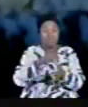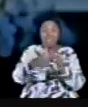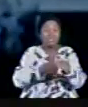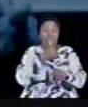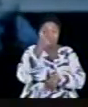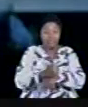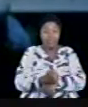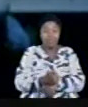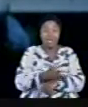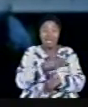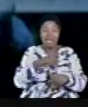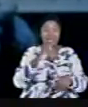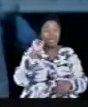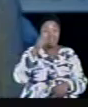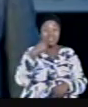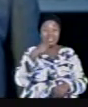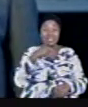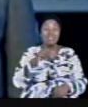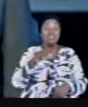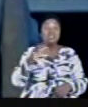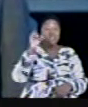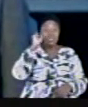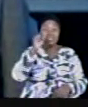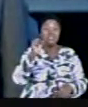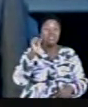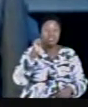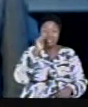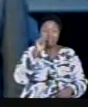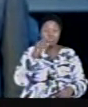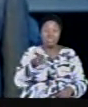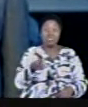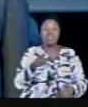had only 1 month to live.